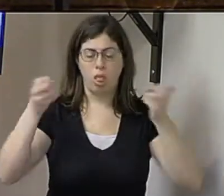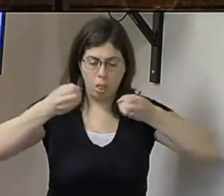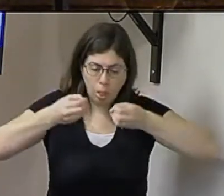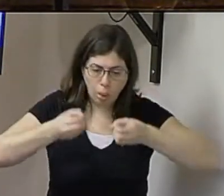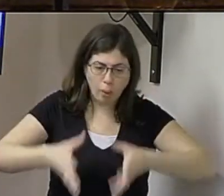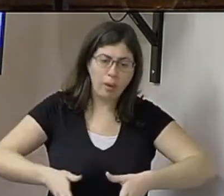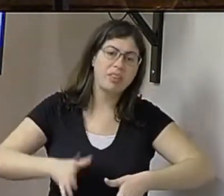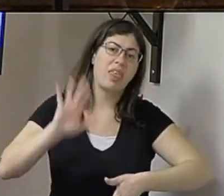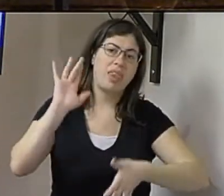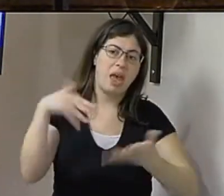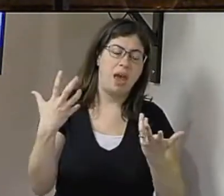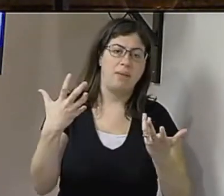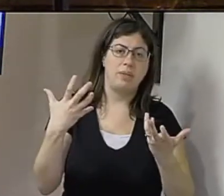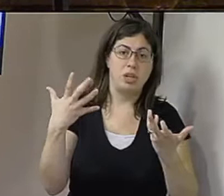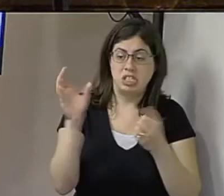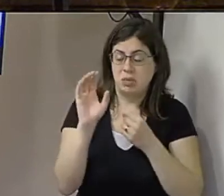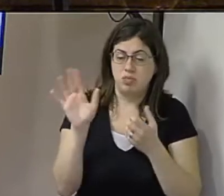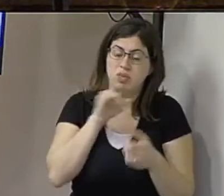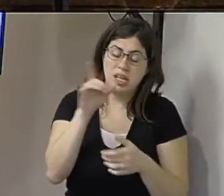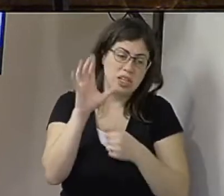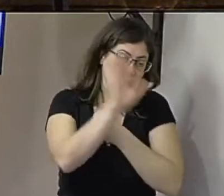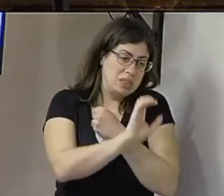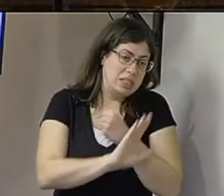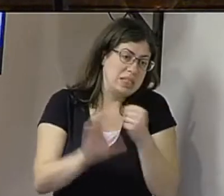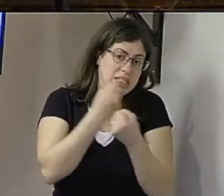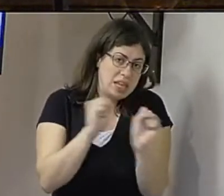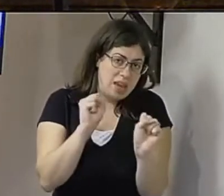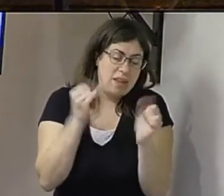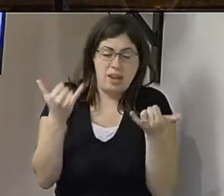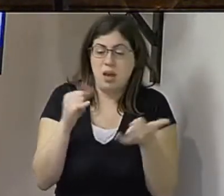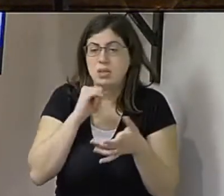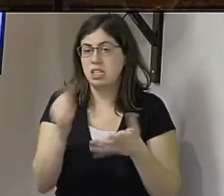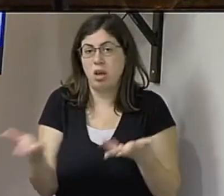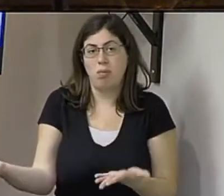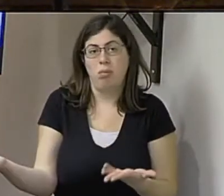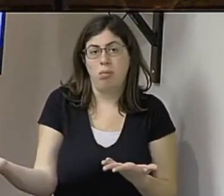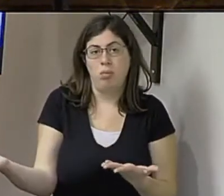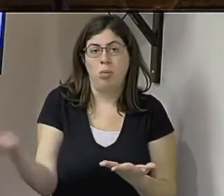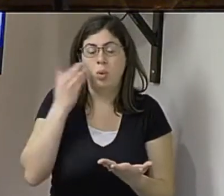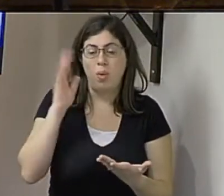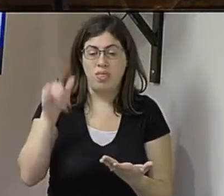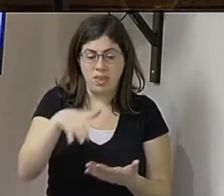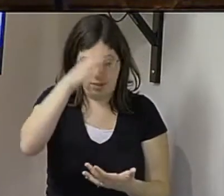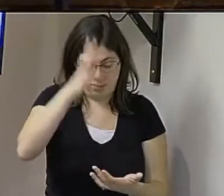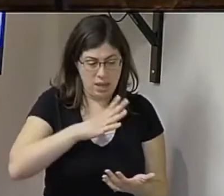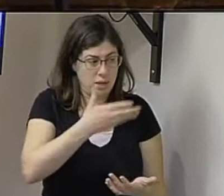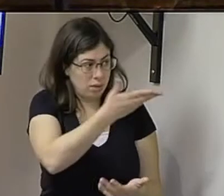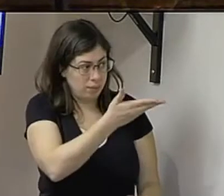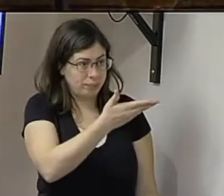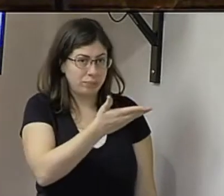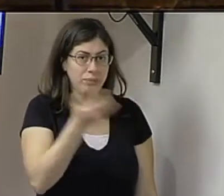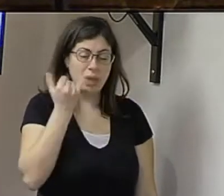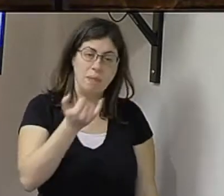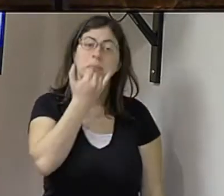huge, you know, she was safe, in a sense, in the palace. That's not going to be true anymore. So we know that this is this guy. If you